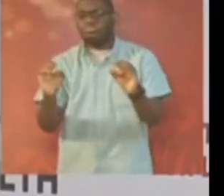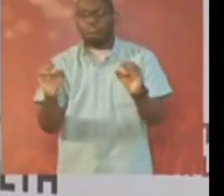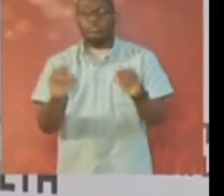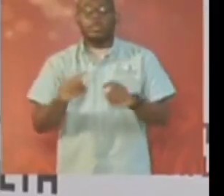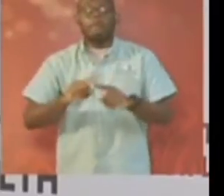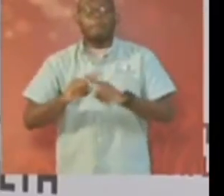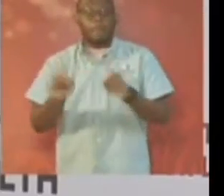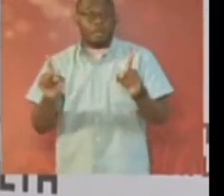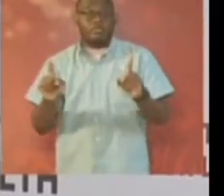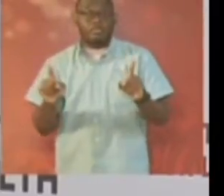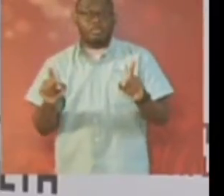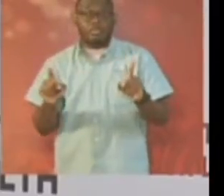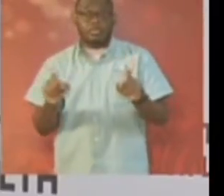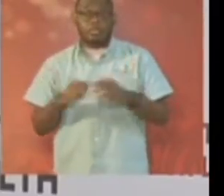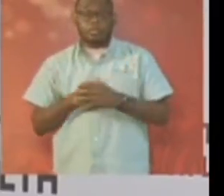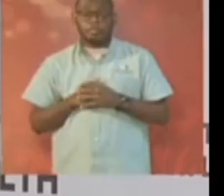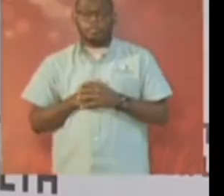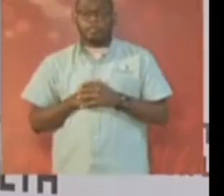of the